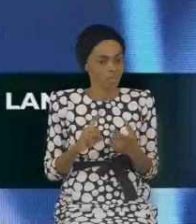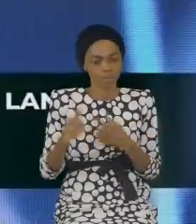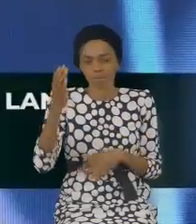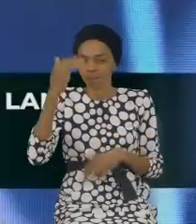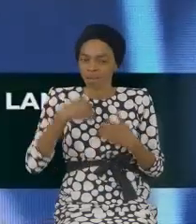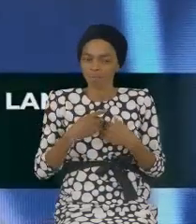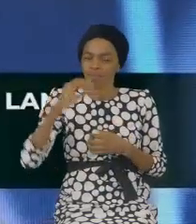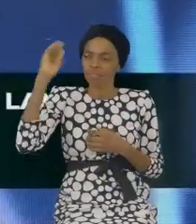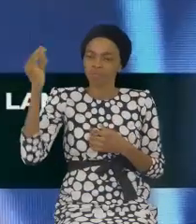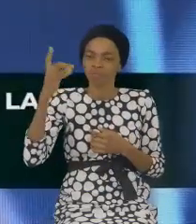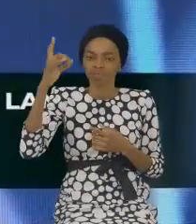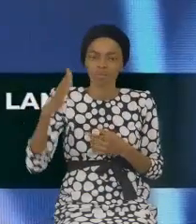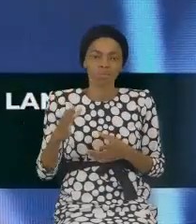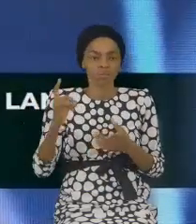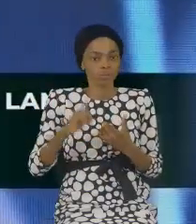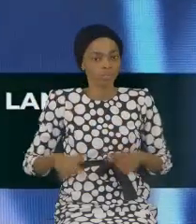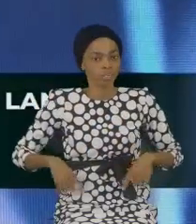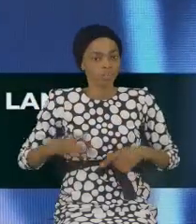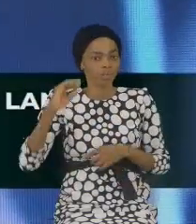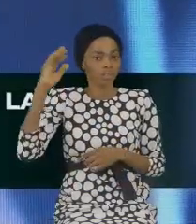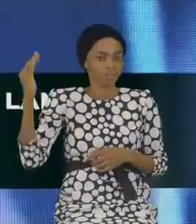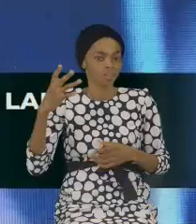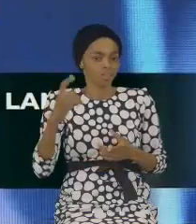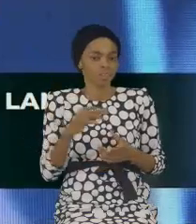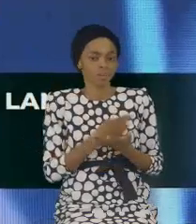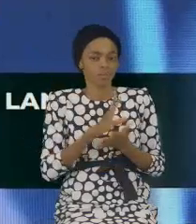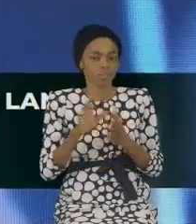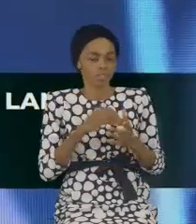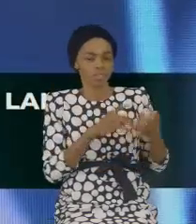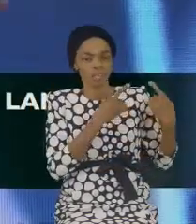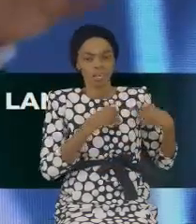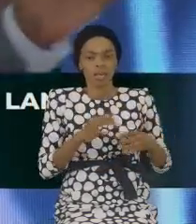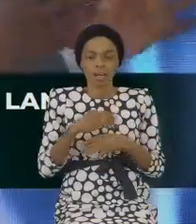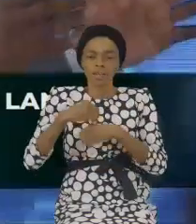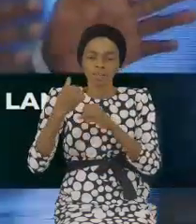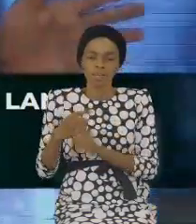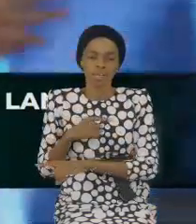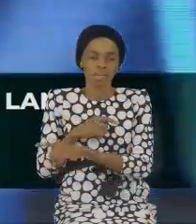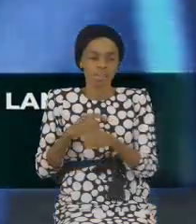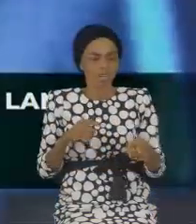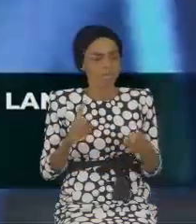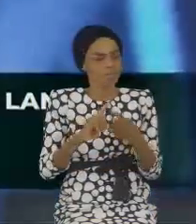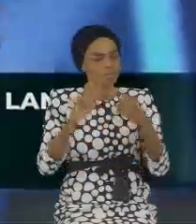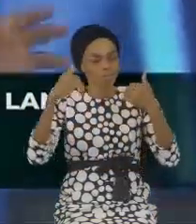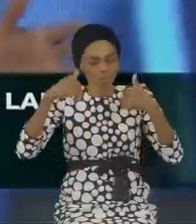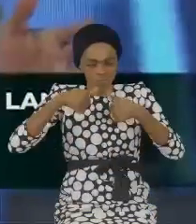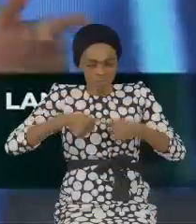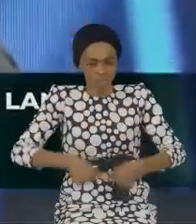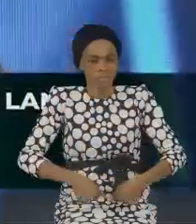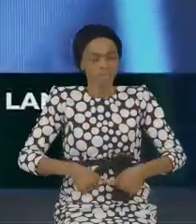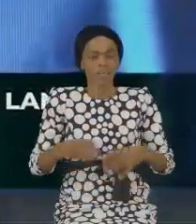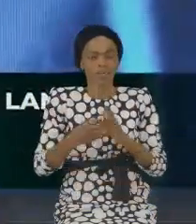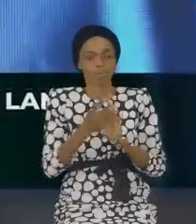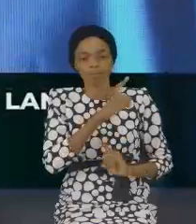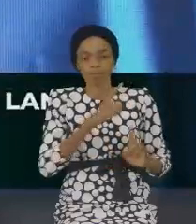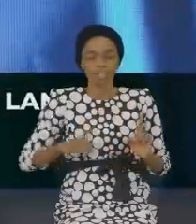that brings righteousness and holiness in their hearts, in their lives, and making them to remain, to abide in the Lord. And